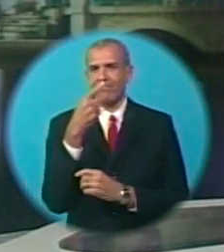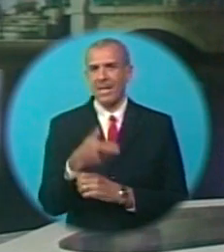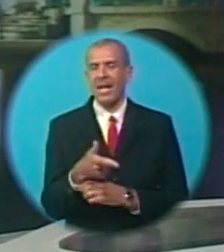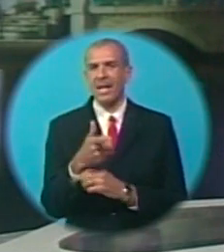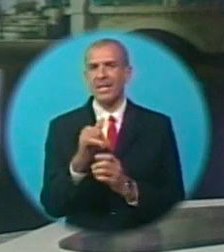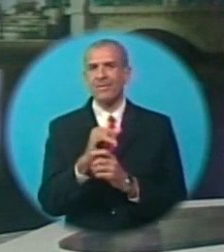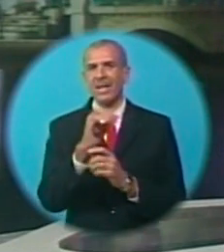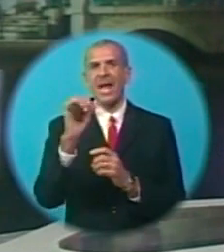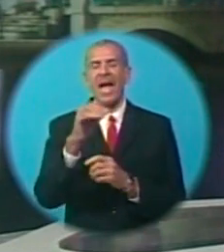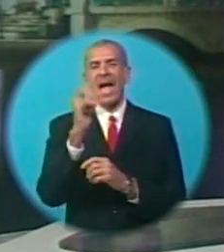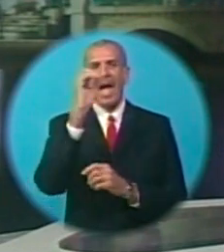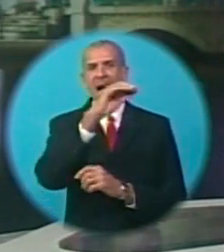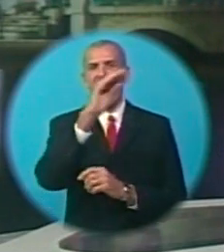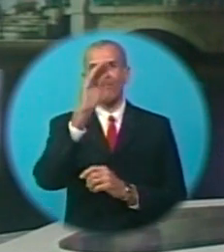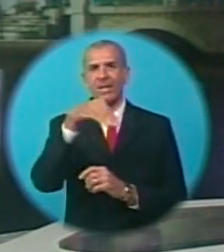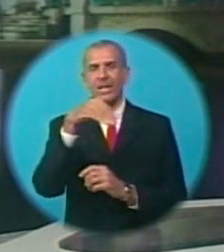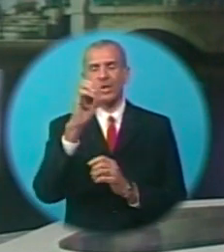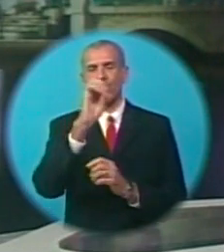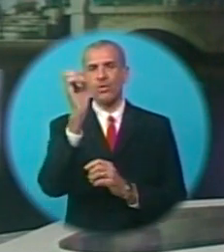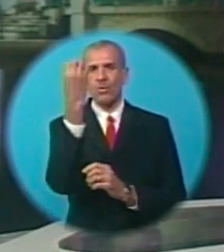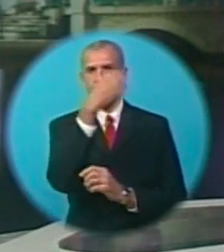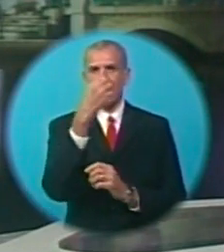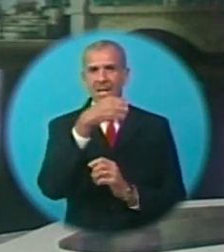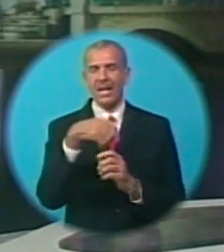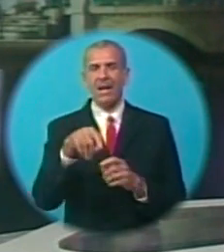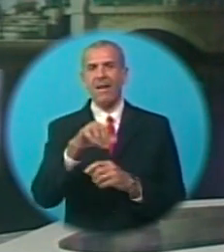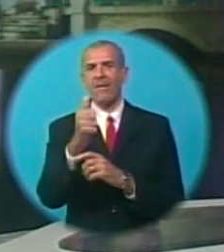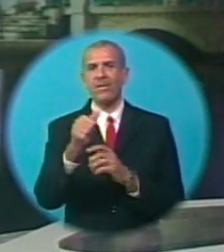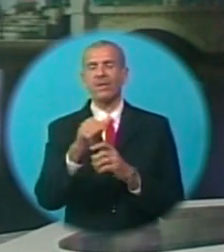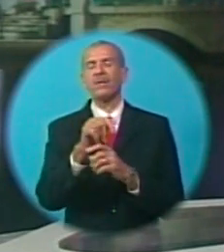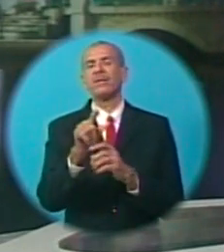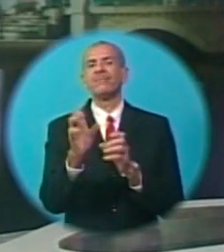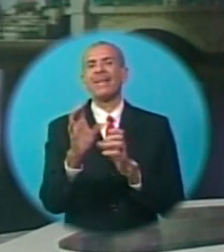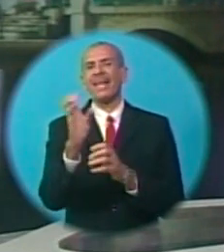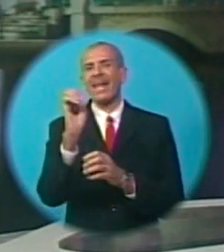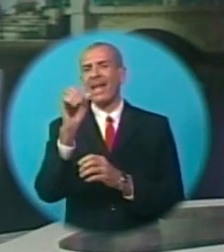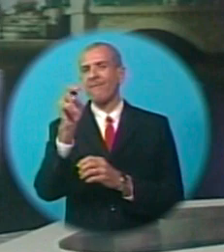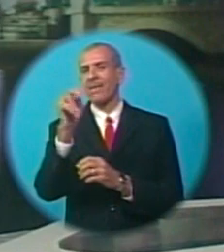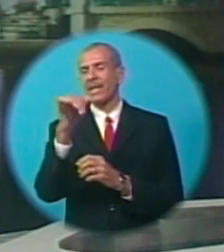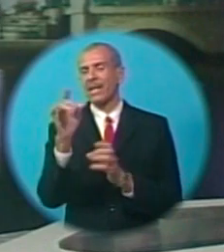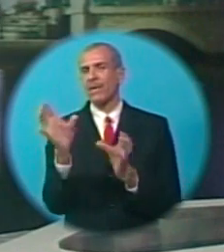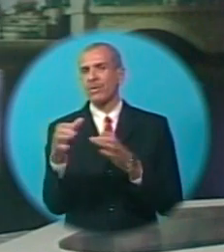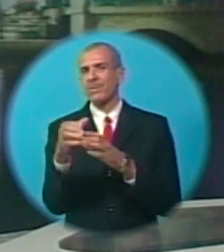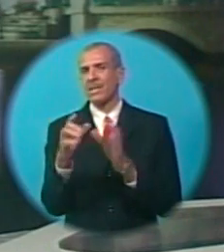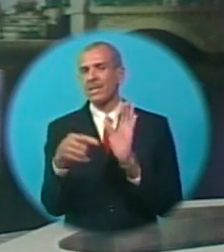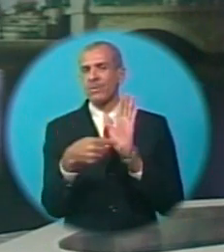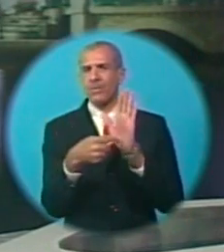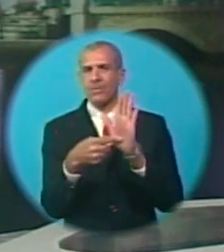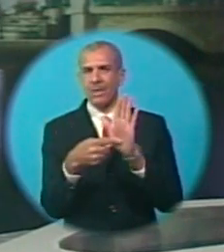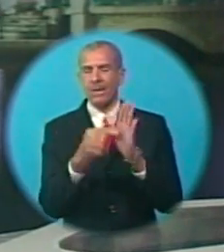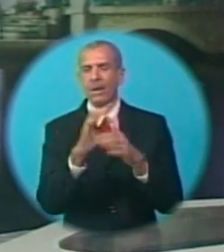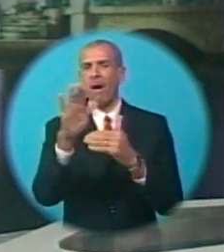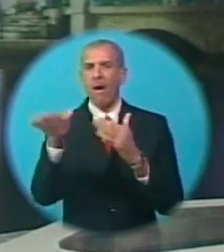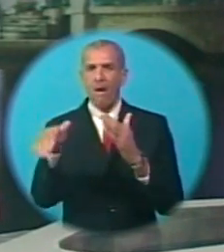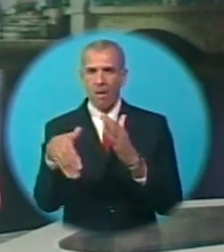African, European, Asian and other influences on this country, Mr. Stewart says the monument is meant to reflect them